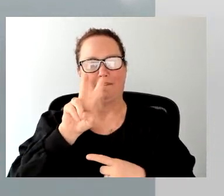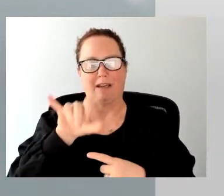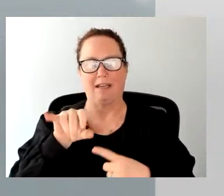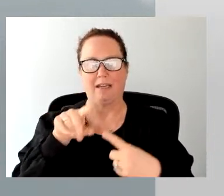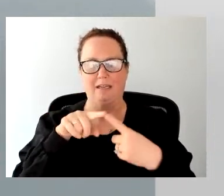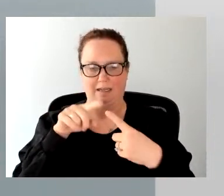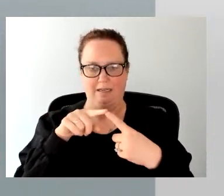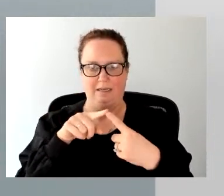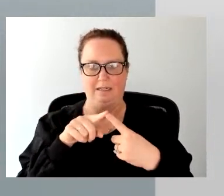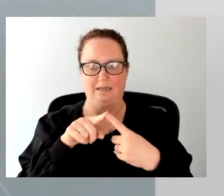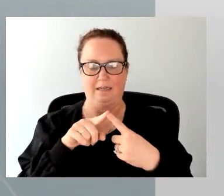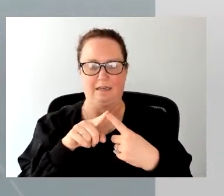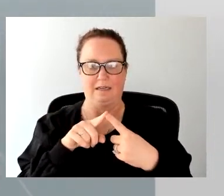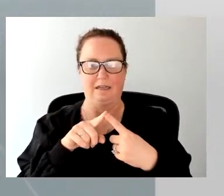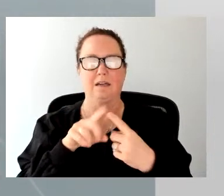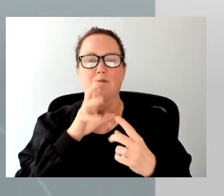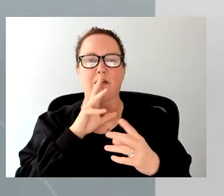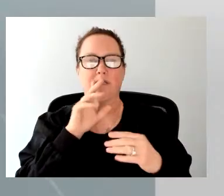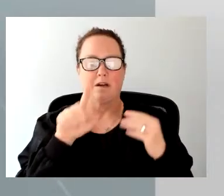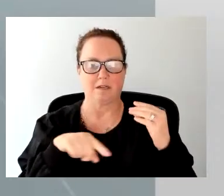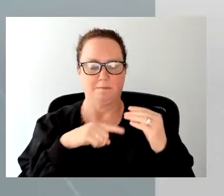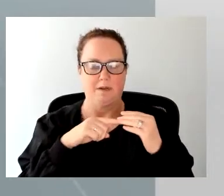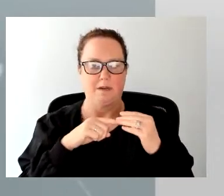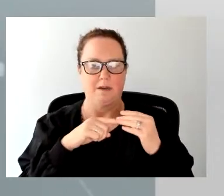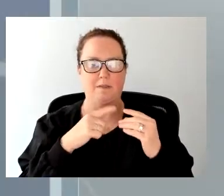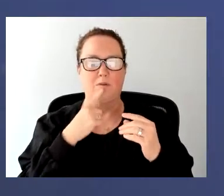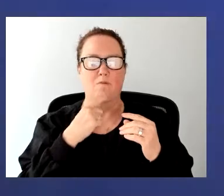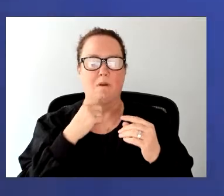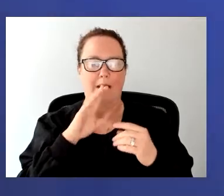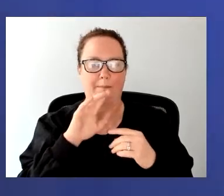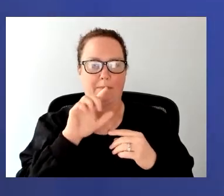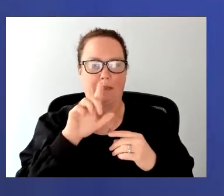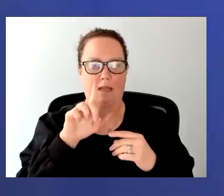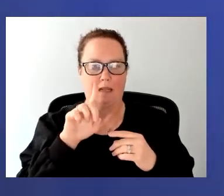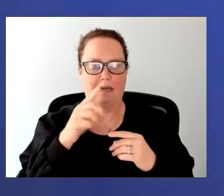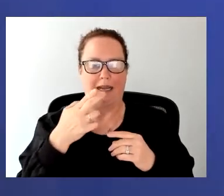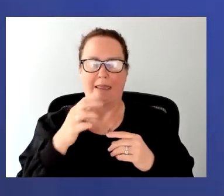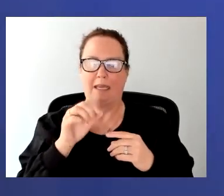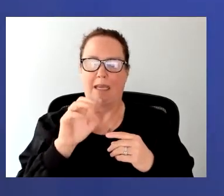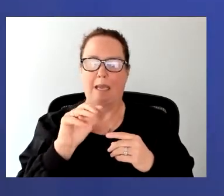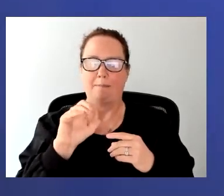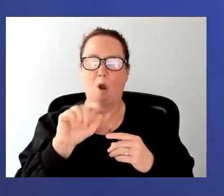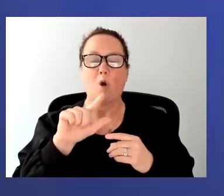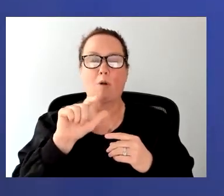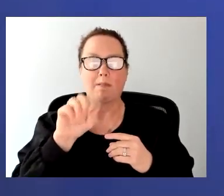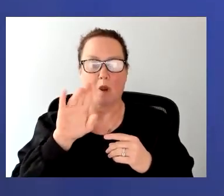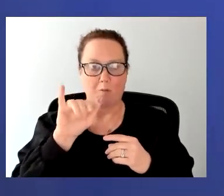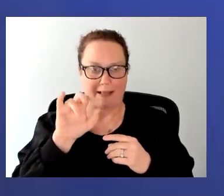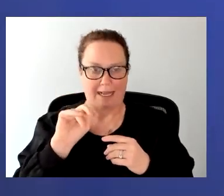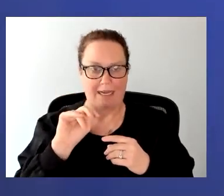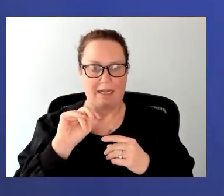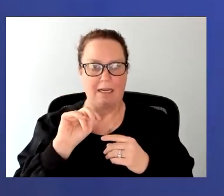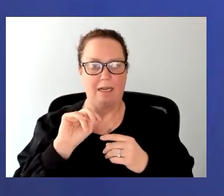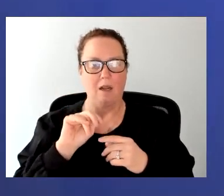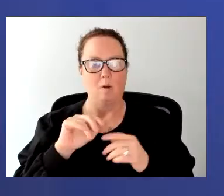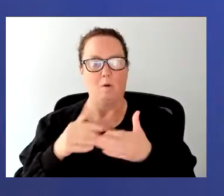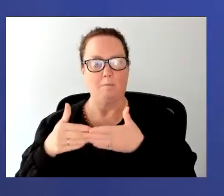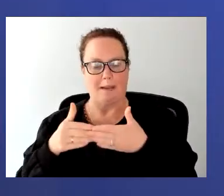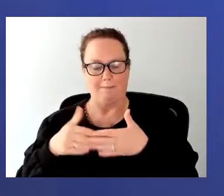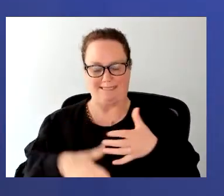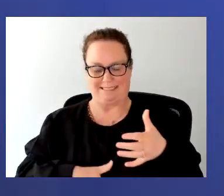So we spoke about the red blood cells and the hemoglobin. When we are babies inside our mother's